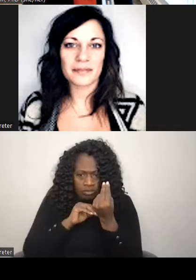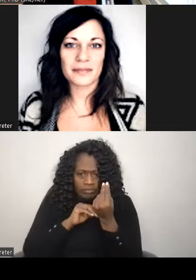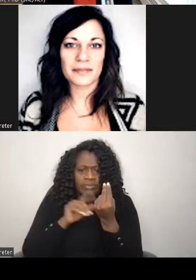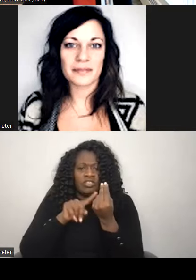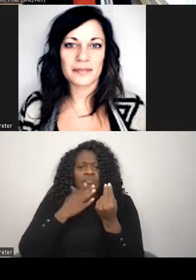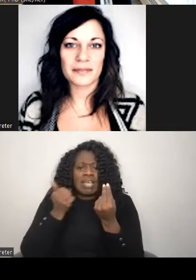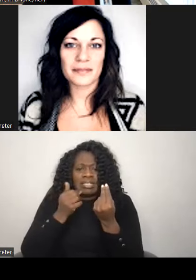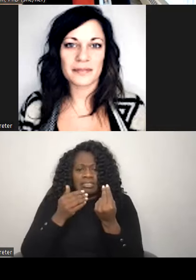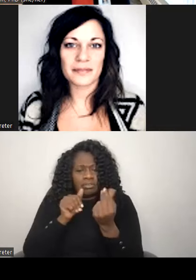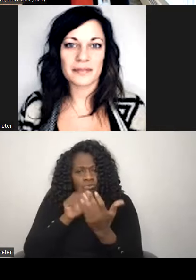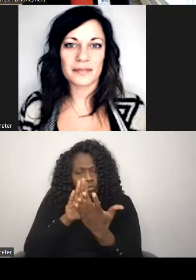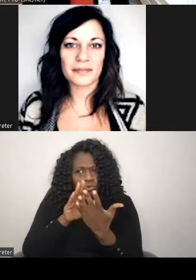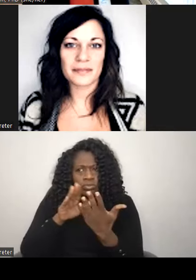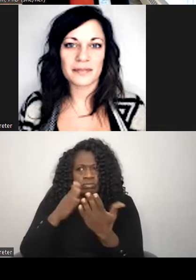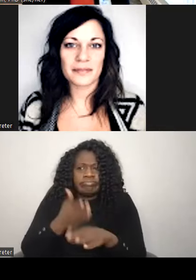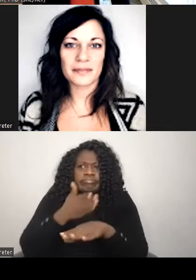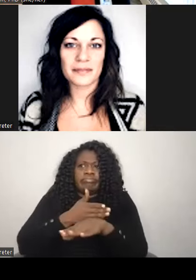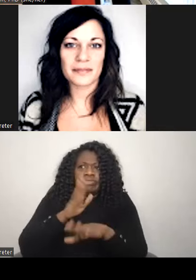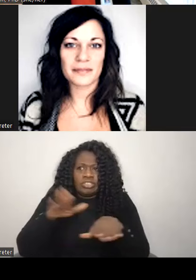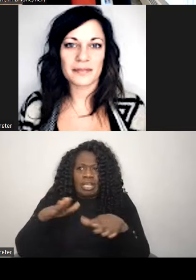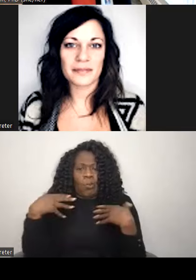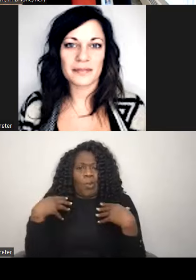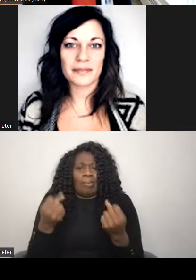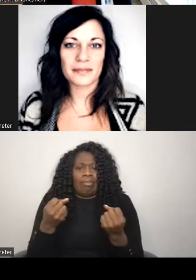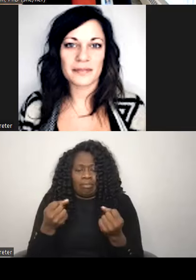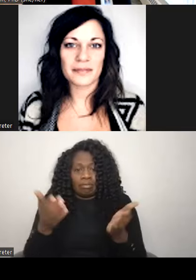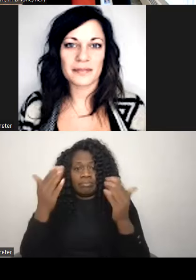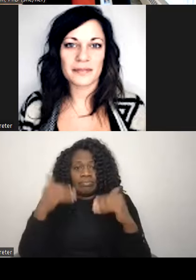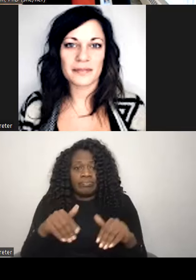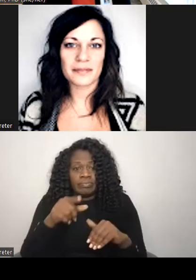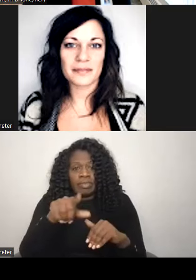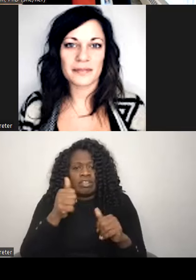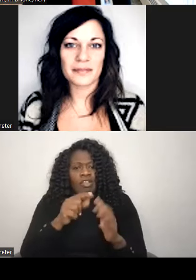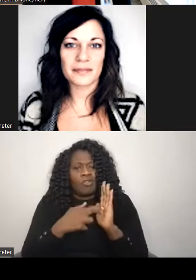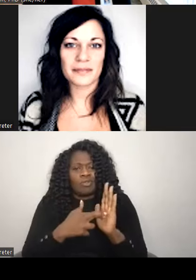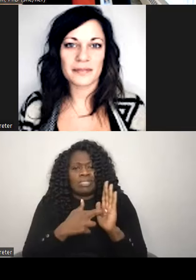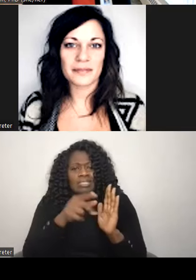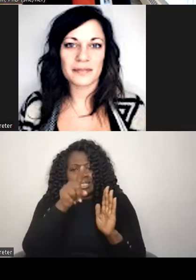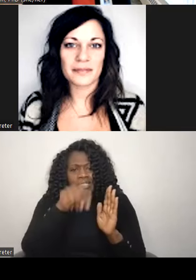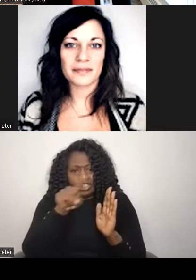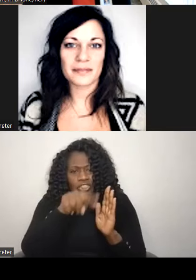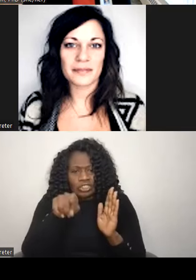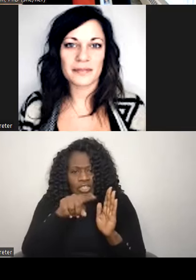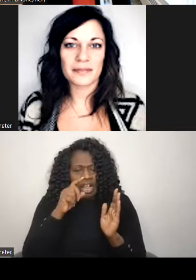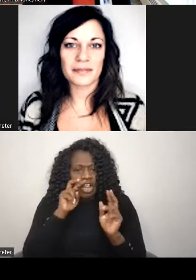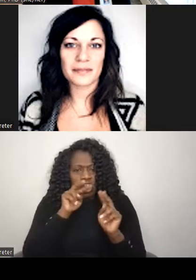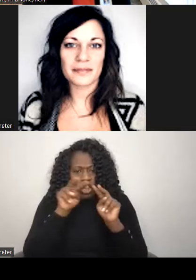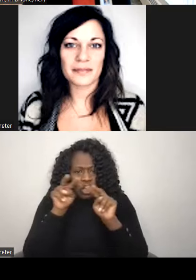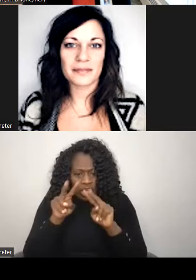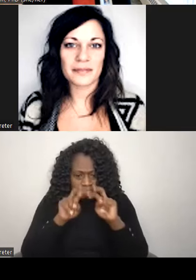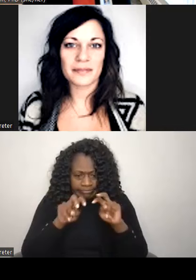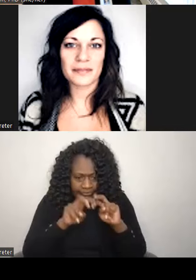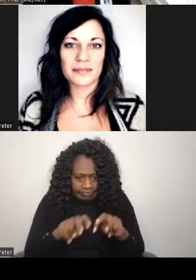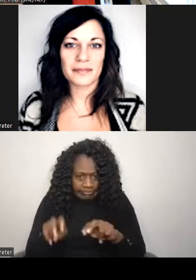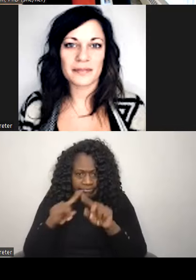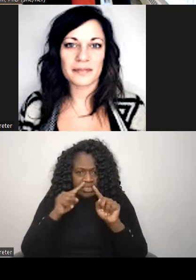child's development and well-being? So we can think about this, and another representation is looking at all of these different sort of spokes